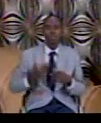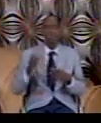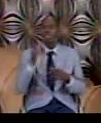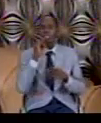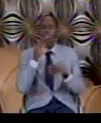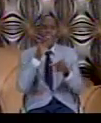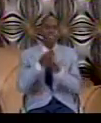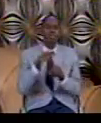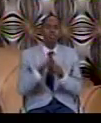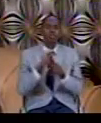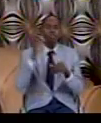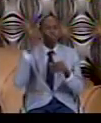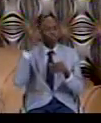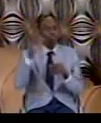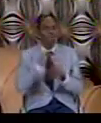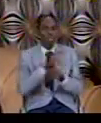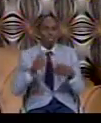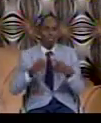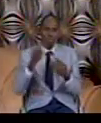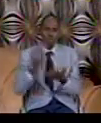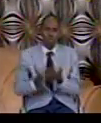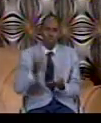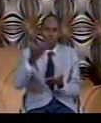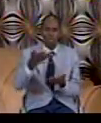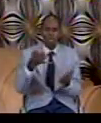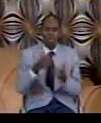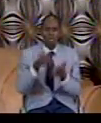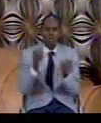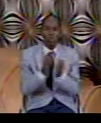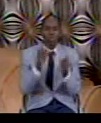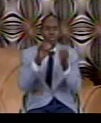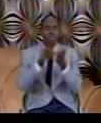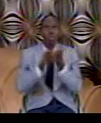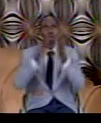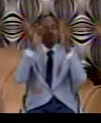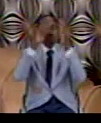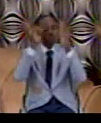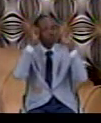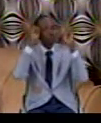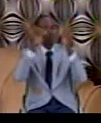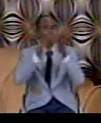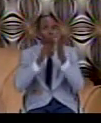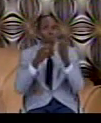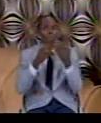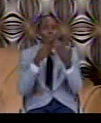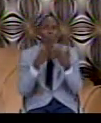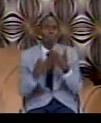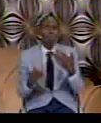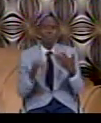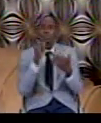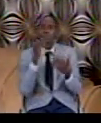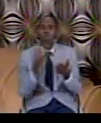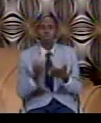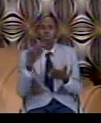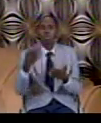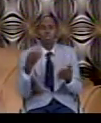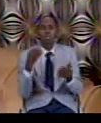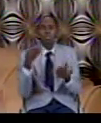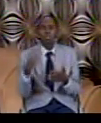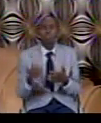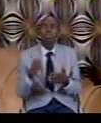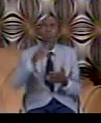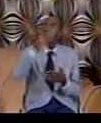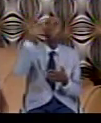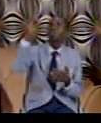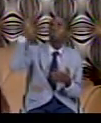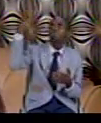with his own blood. He didn't purchase the planets of the world. He didn't purchase the sun and the